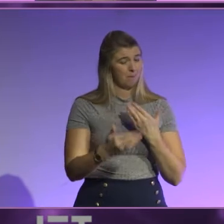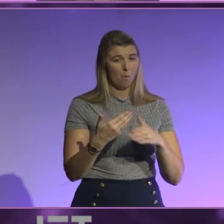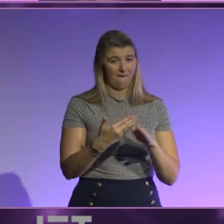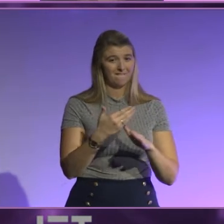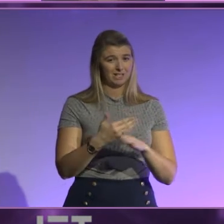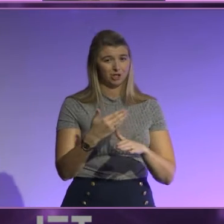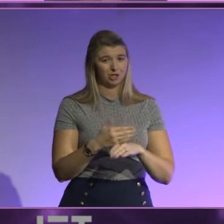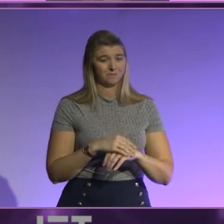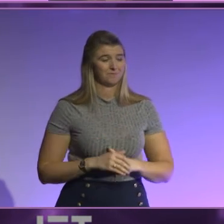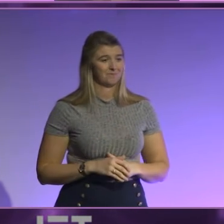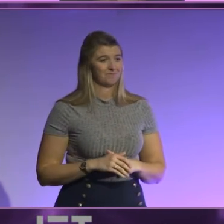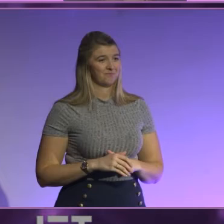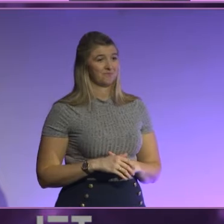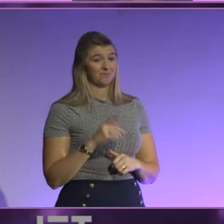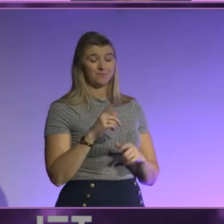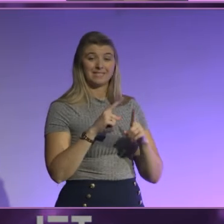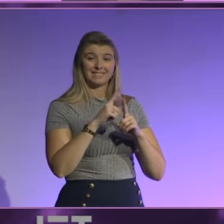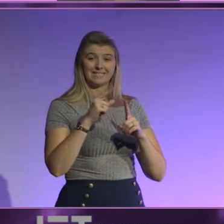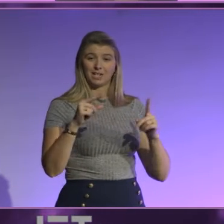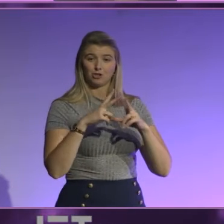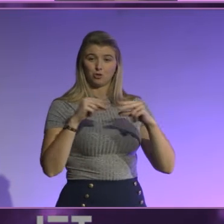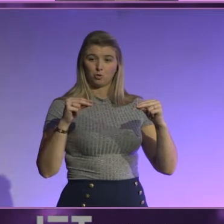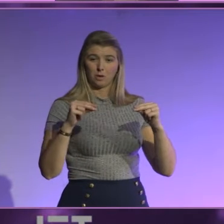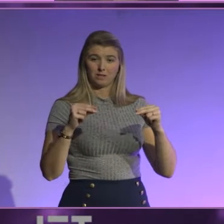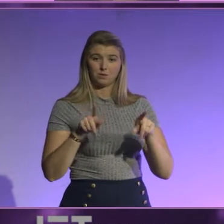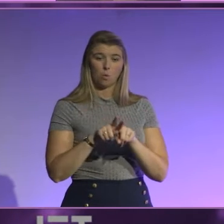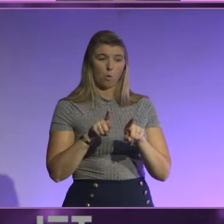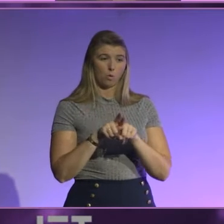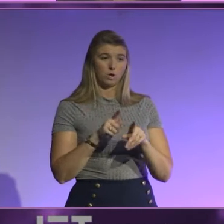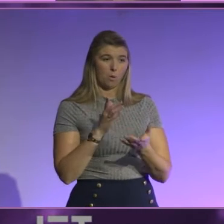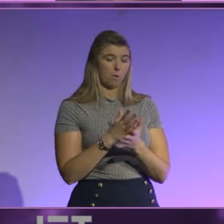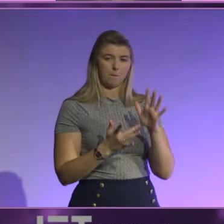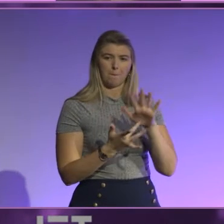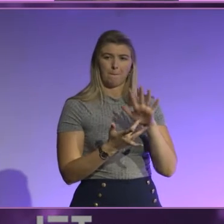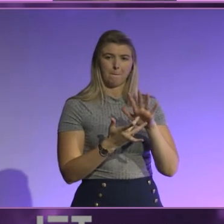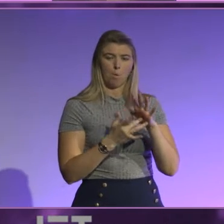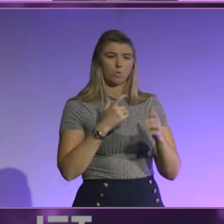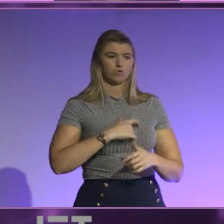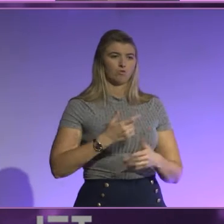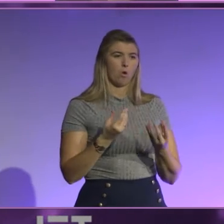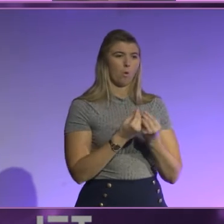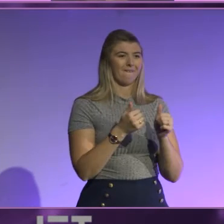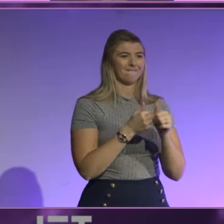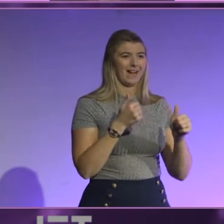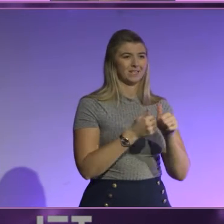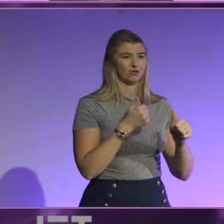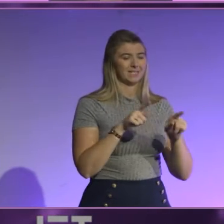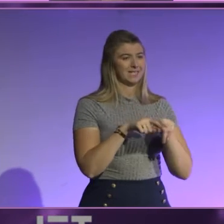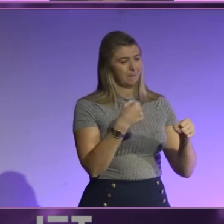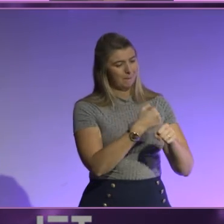And digital twins are also playing their part in the design of factories and in the design of the manufacturing